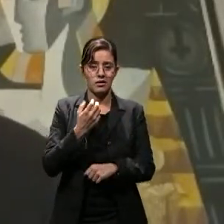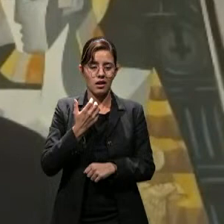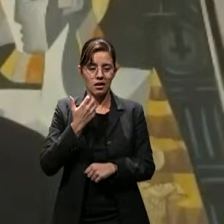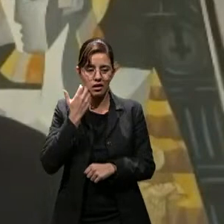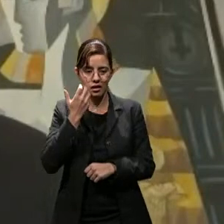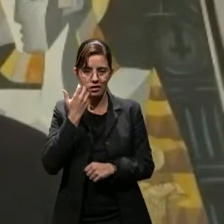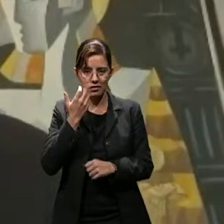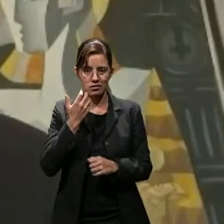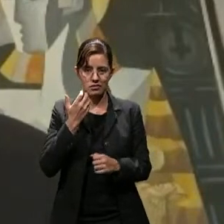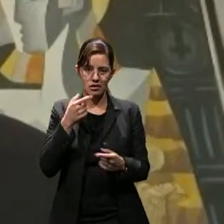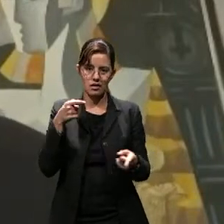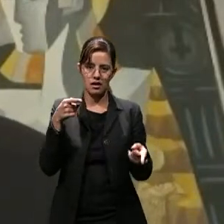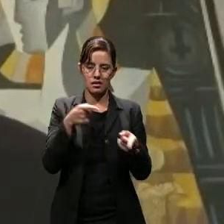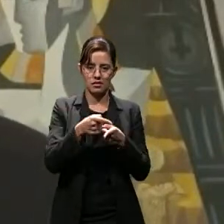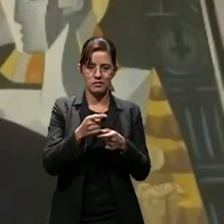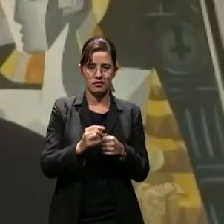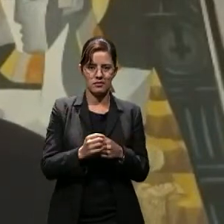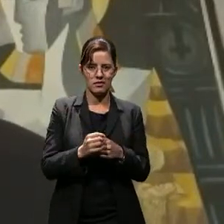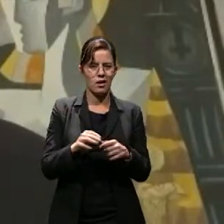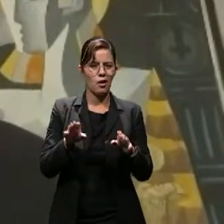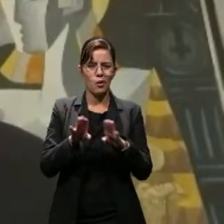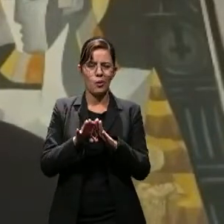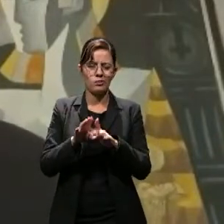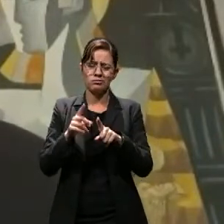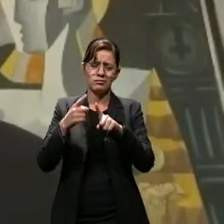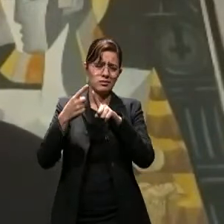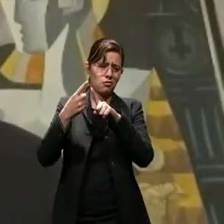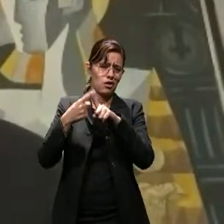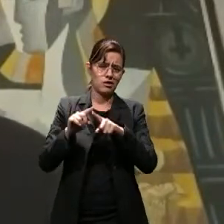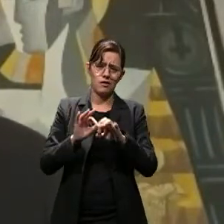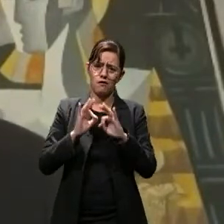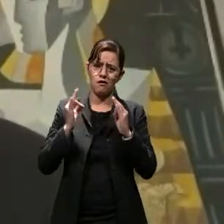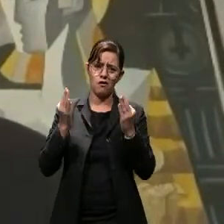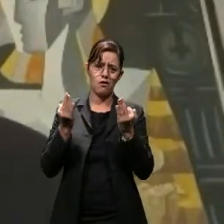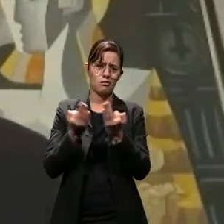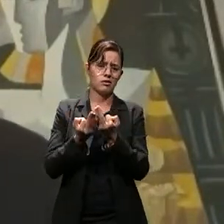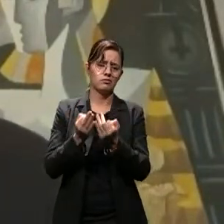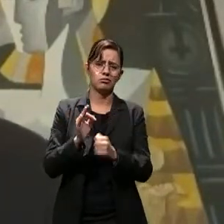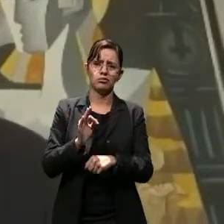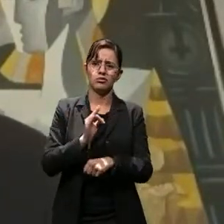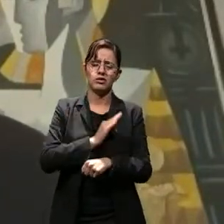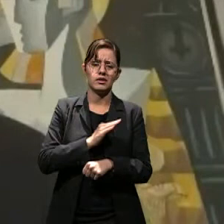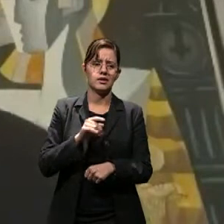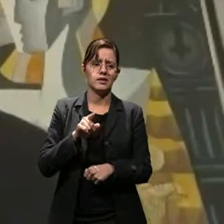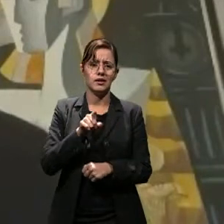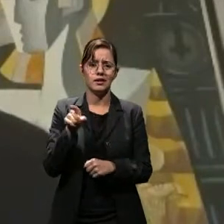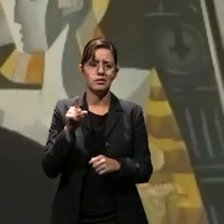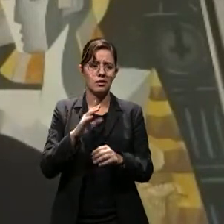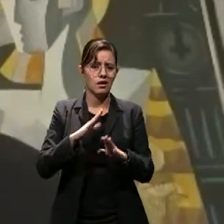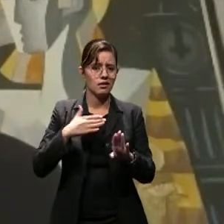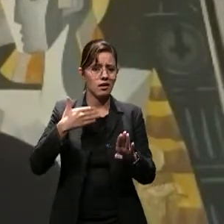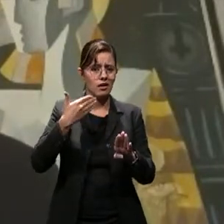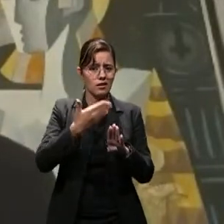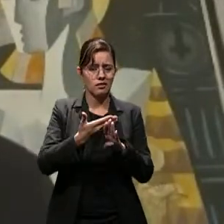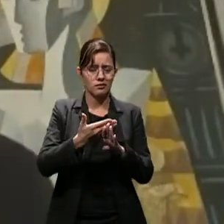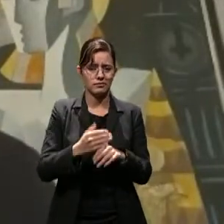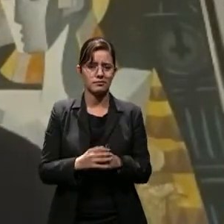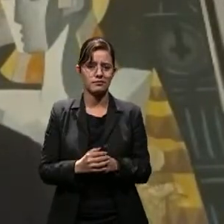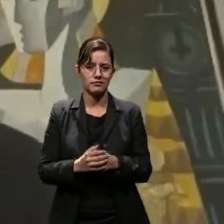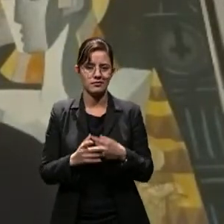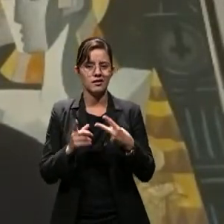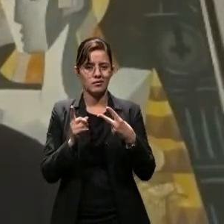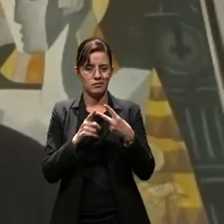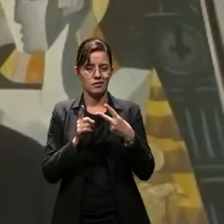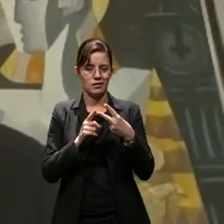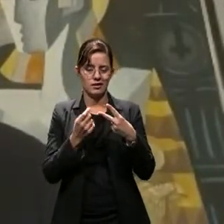These also have a huge variety of actions that can